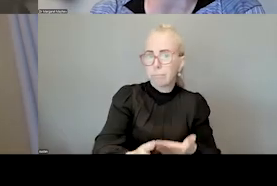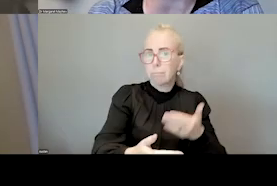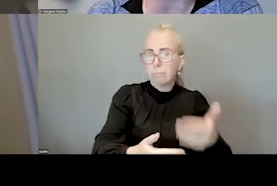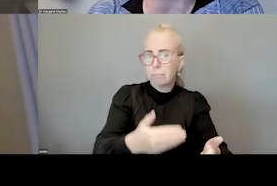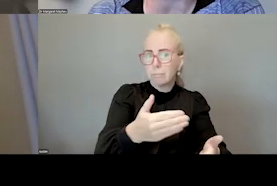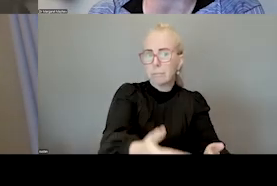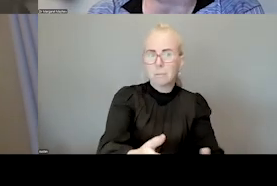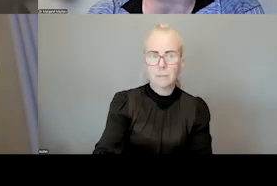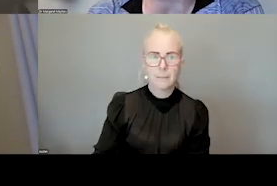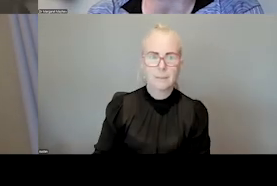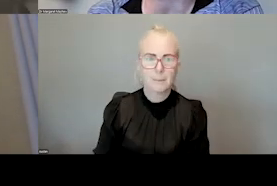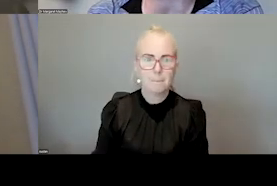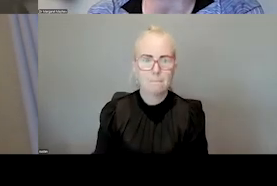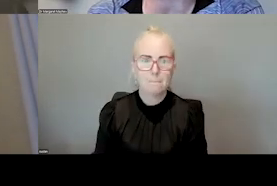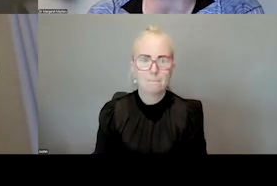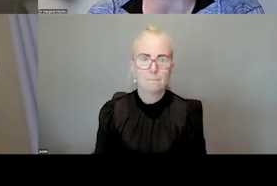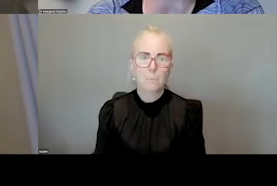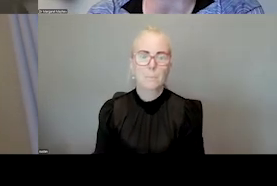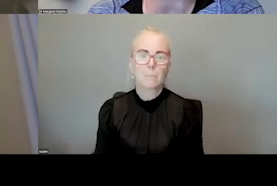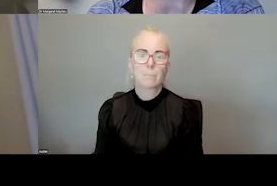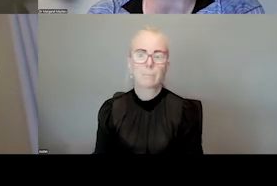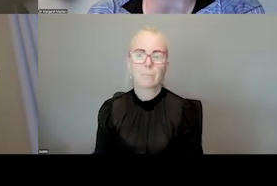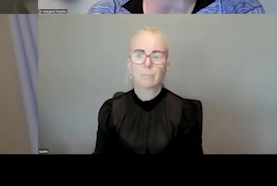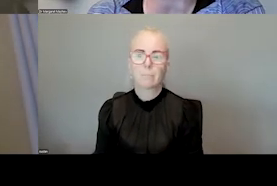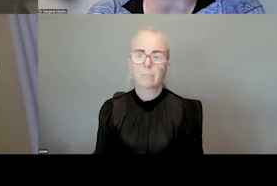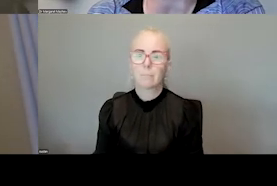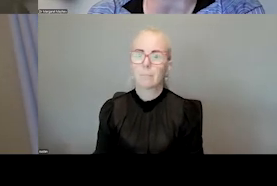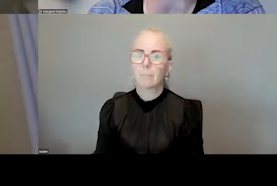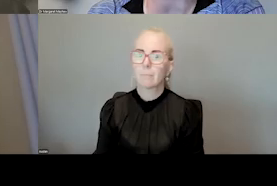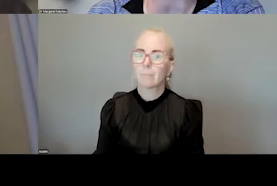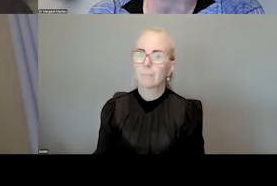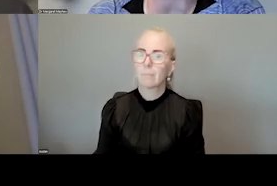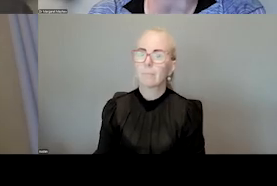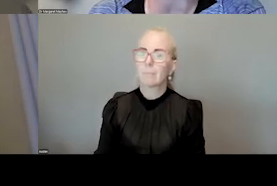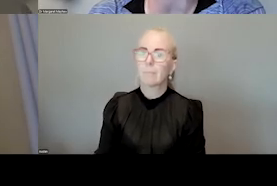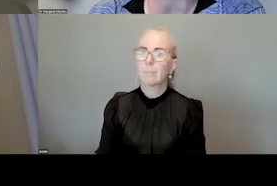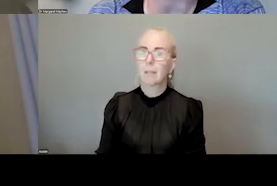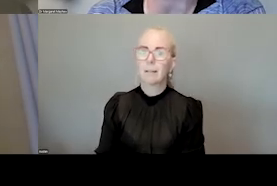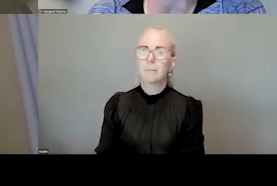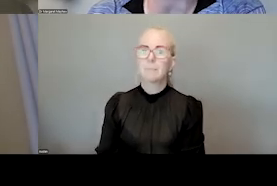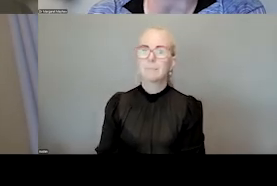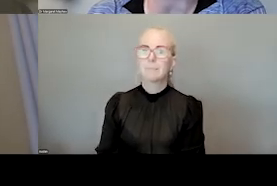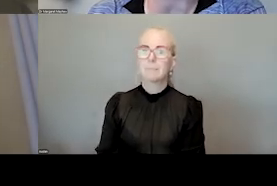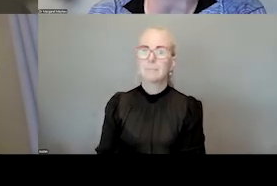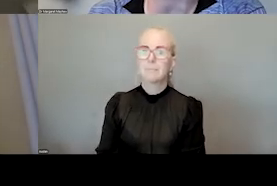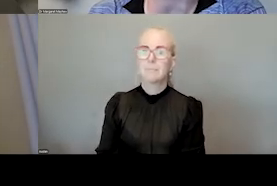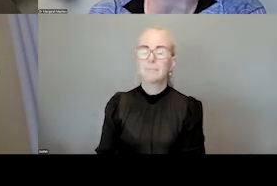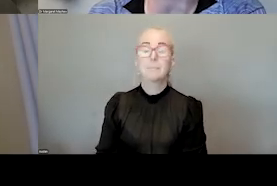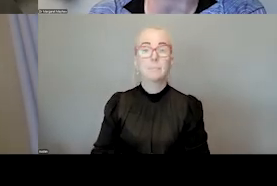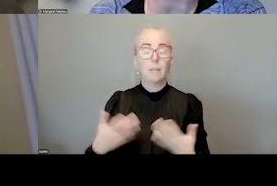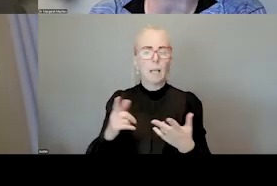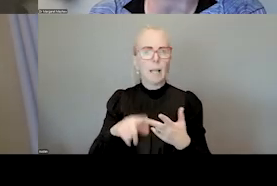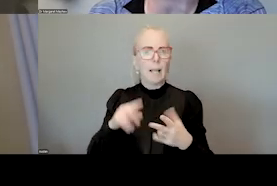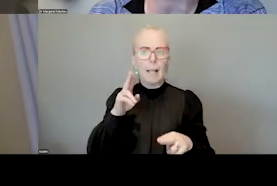Andy, did you have anything to add or? Look, again, to really drive home the point, if you're struggling